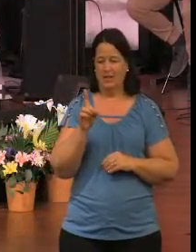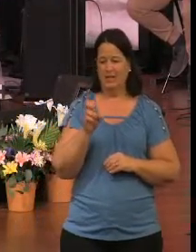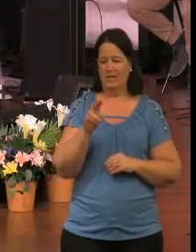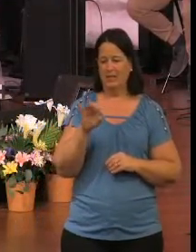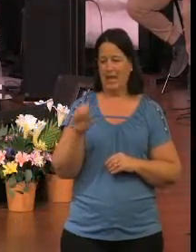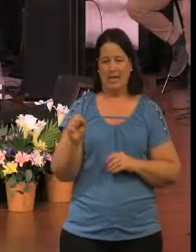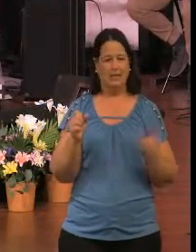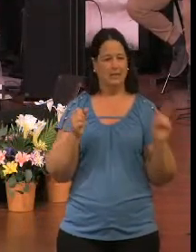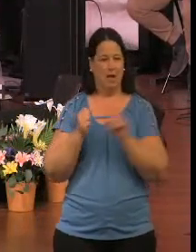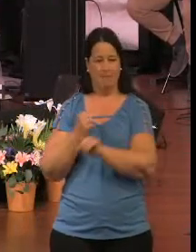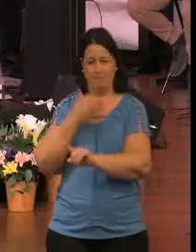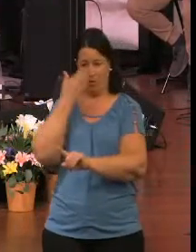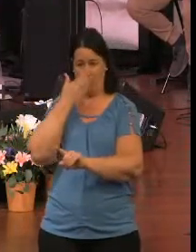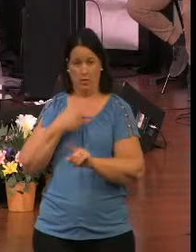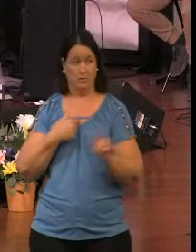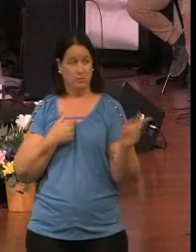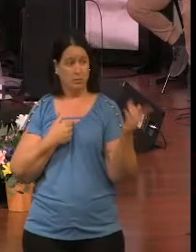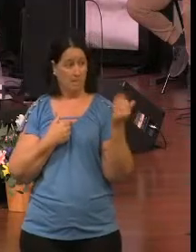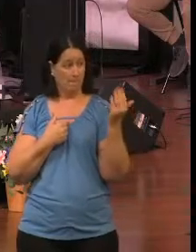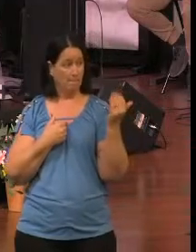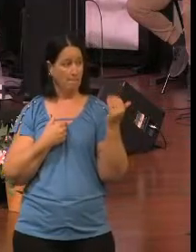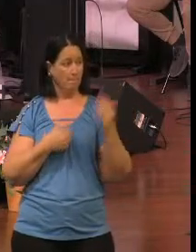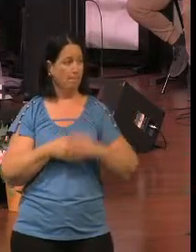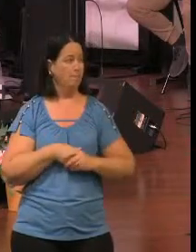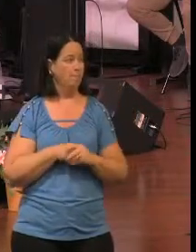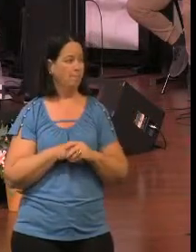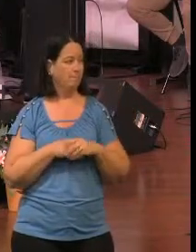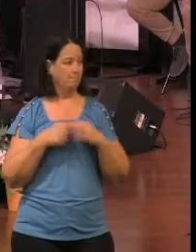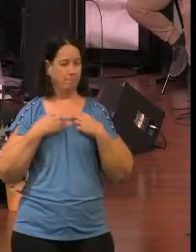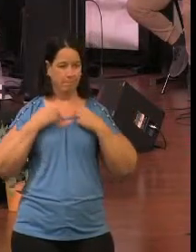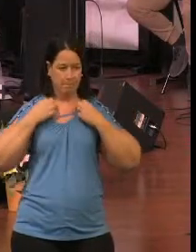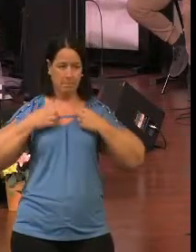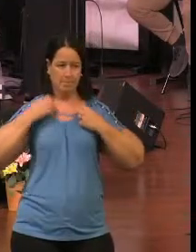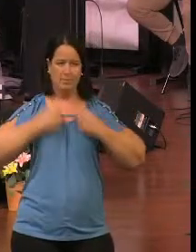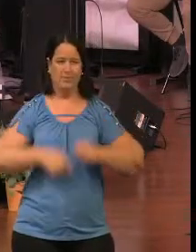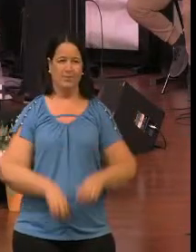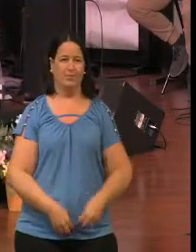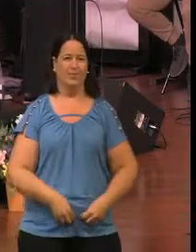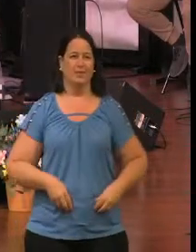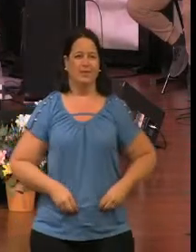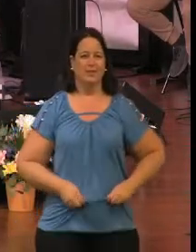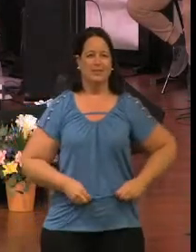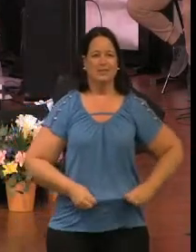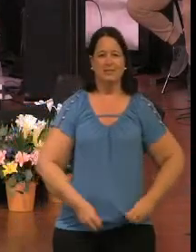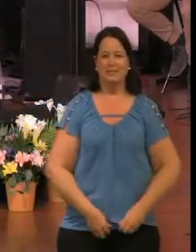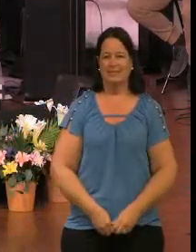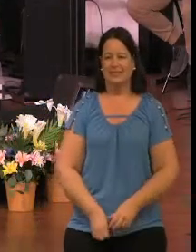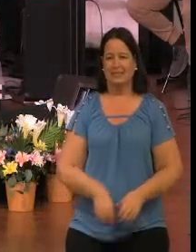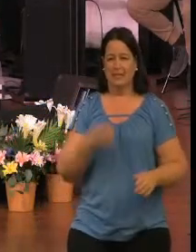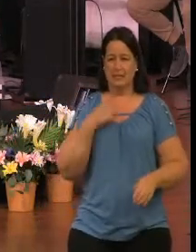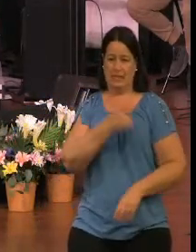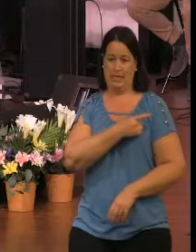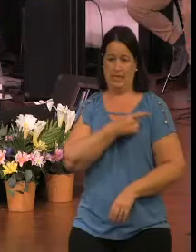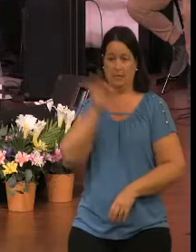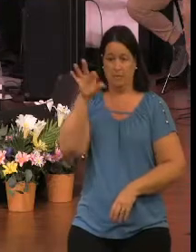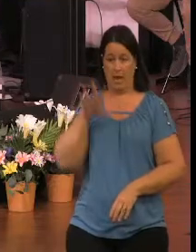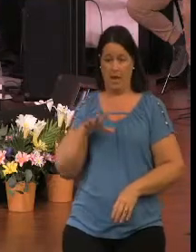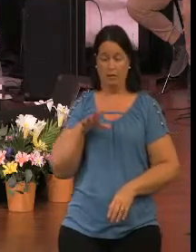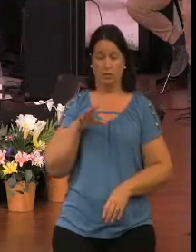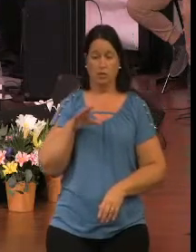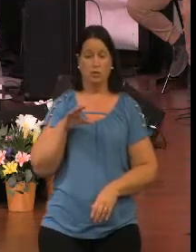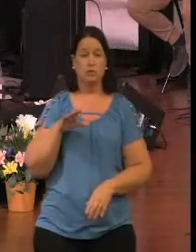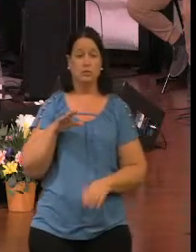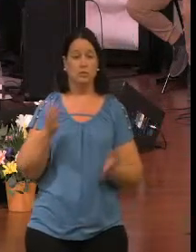if you would come forward. And if you have family with you today, they can come as well. But we're going to pray over Dennis. I'm going to ask our deacons and pastors and chaplains,